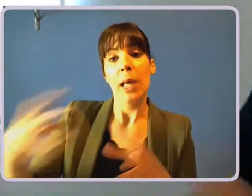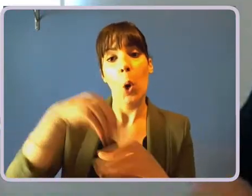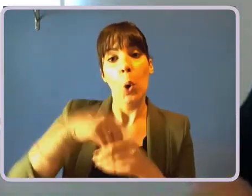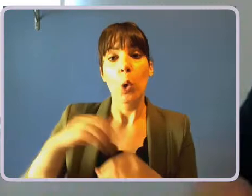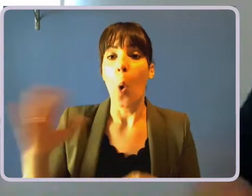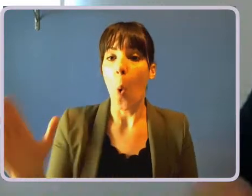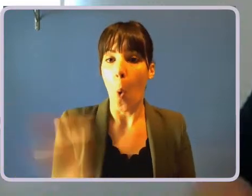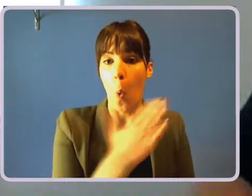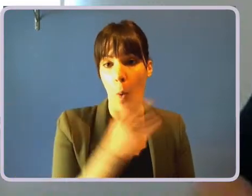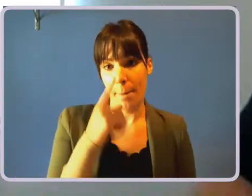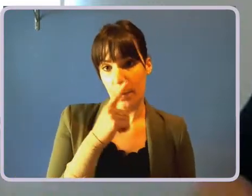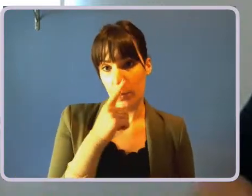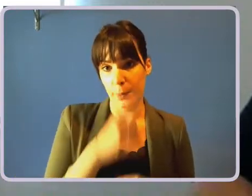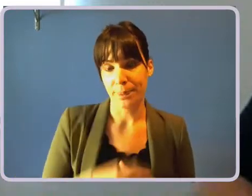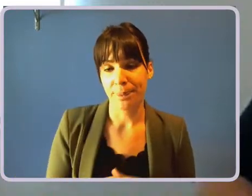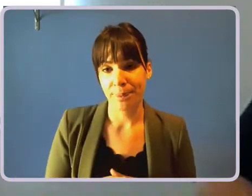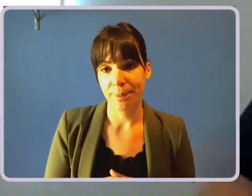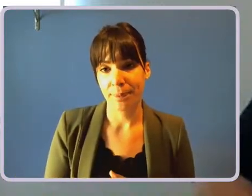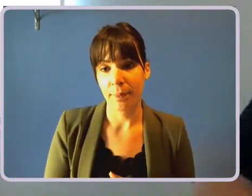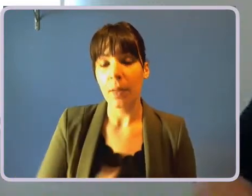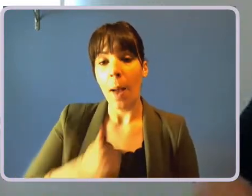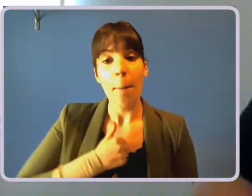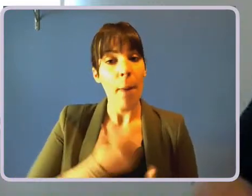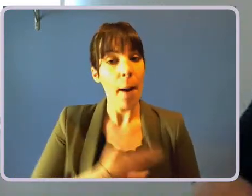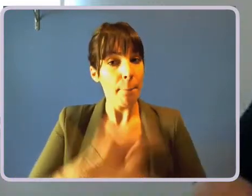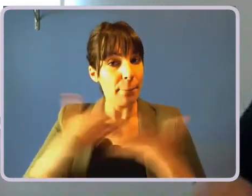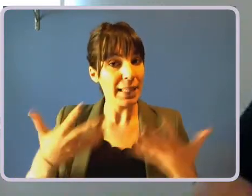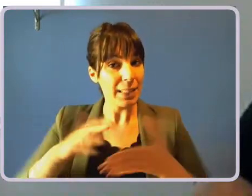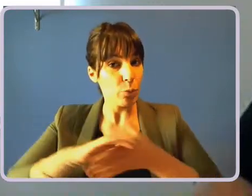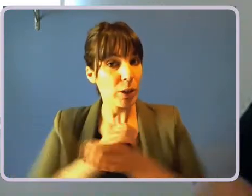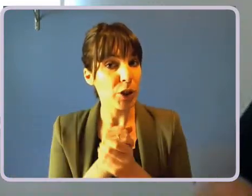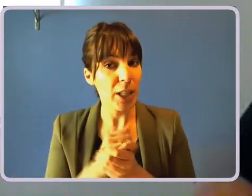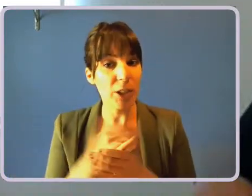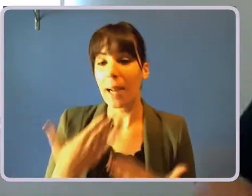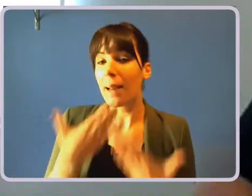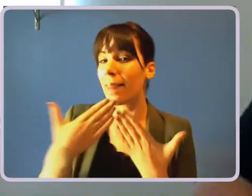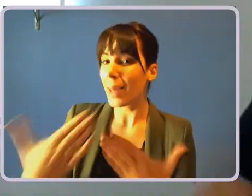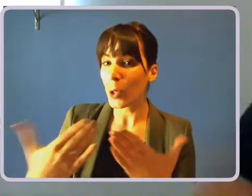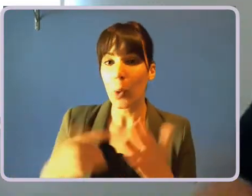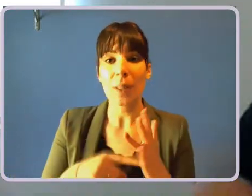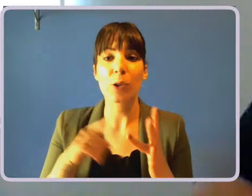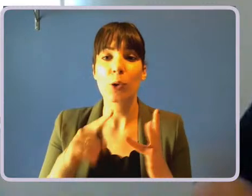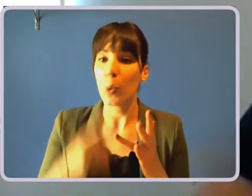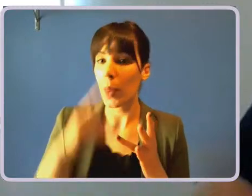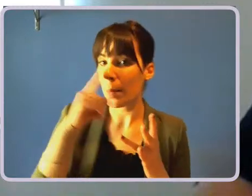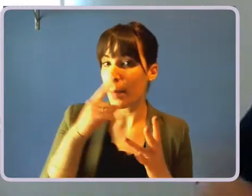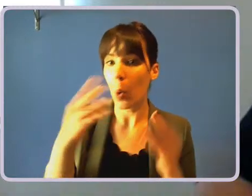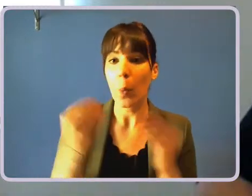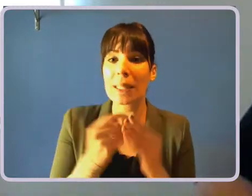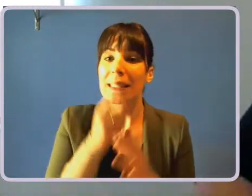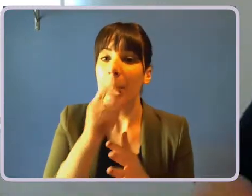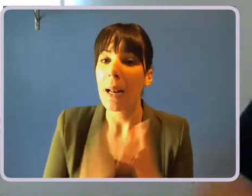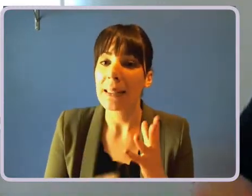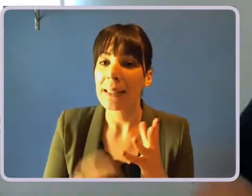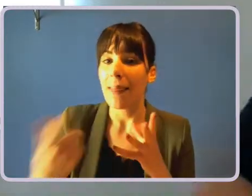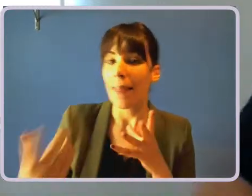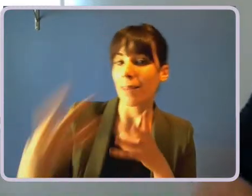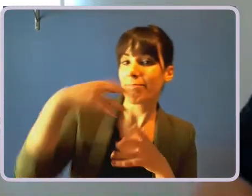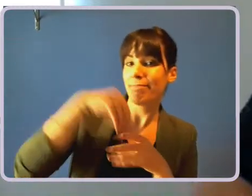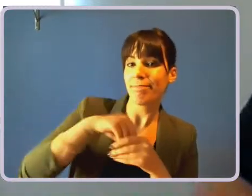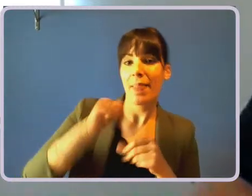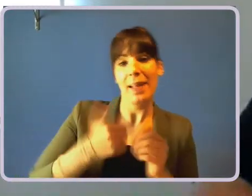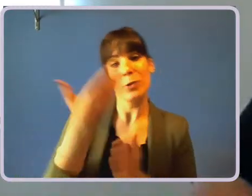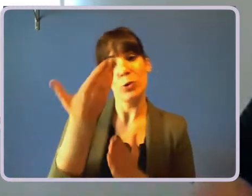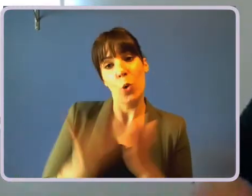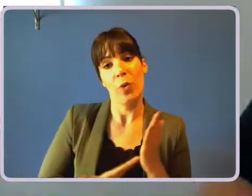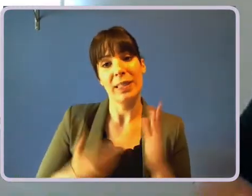My biggest appreciation and thank you goes to those people with disabilities who contributed their stories. Not just